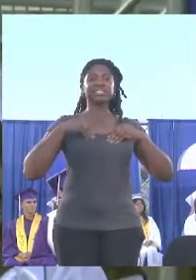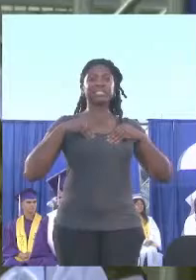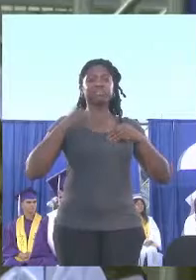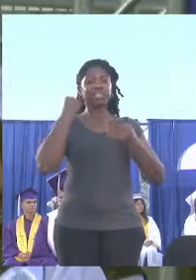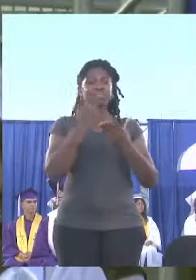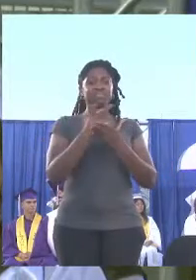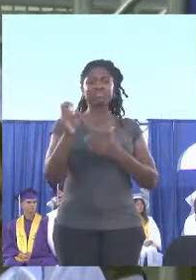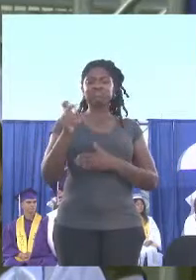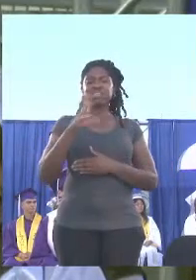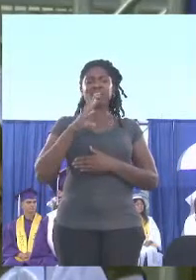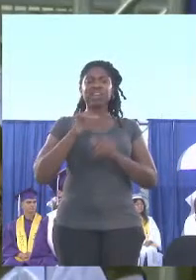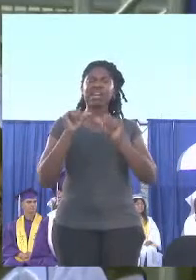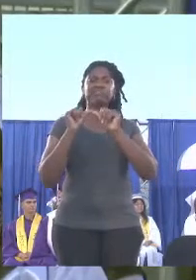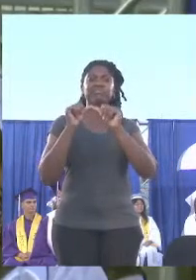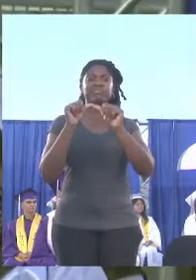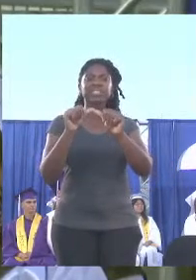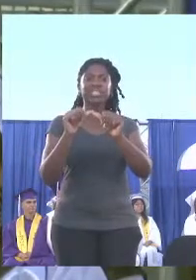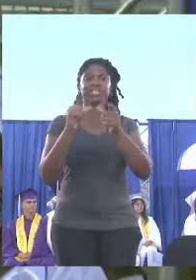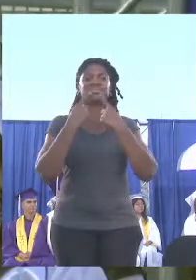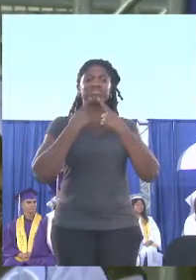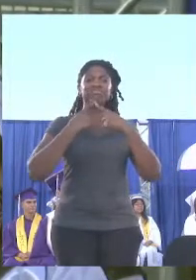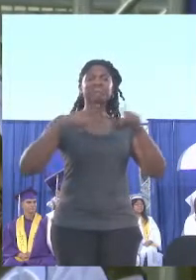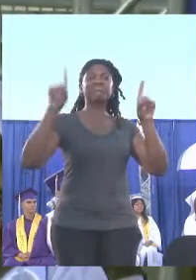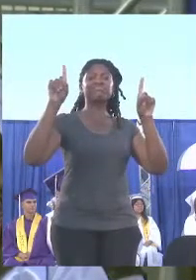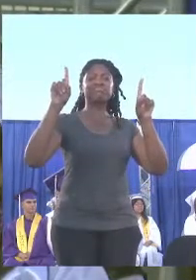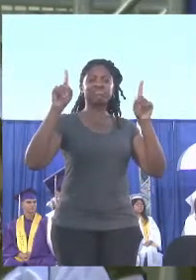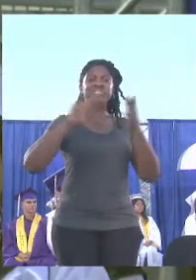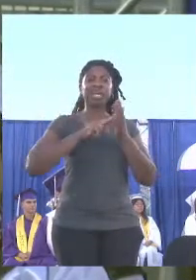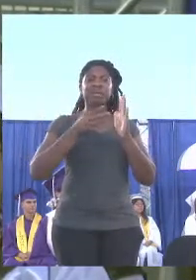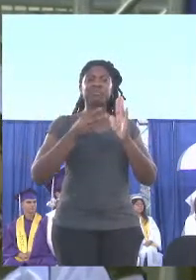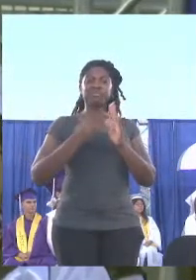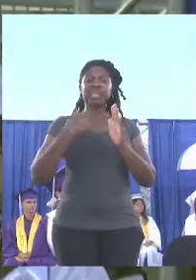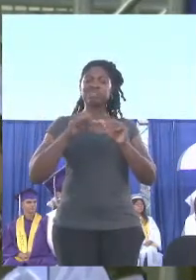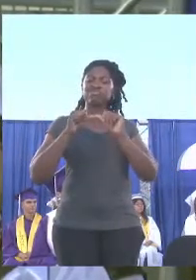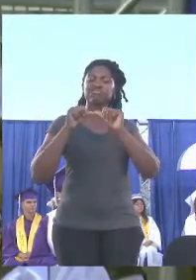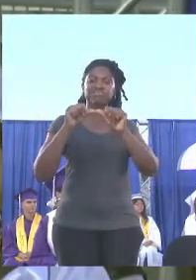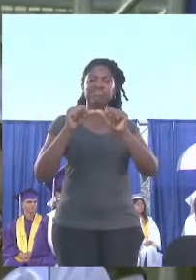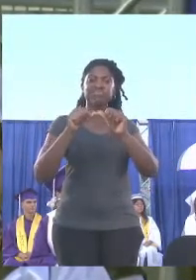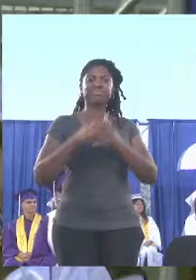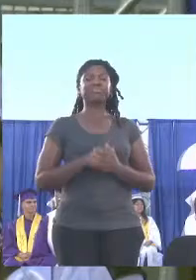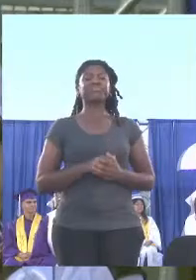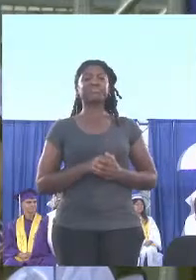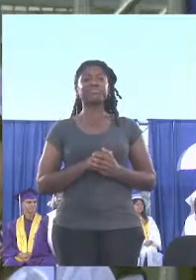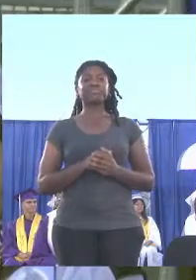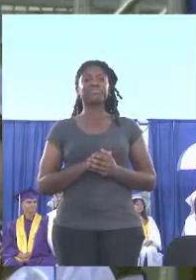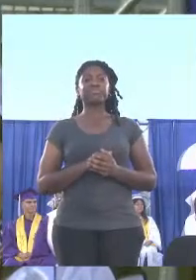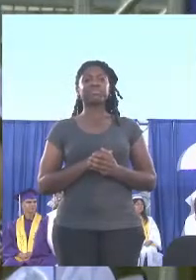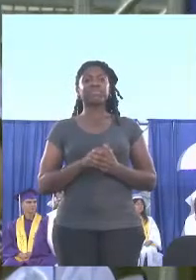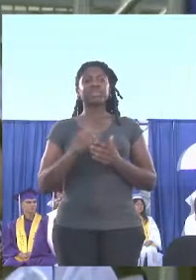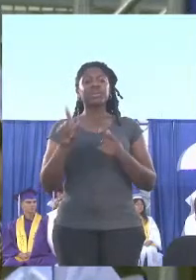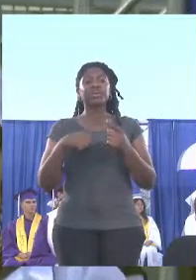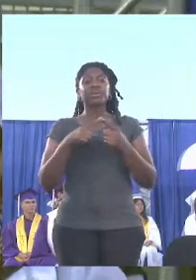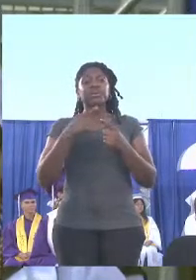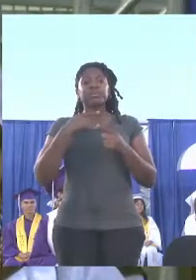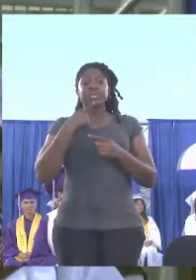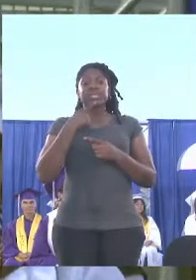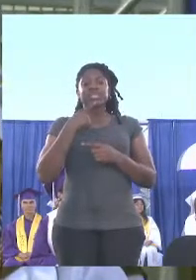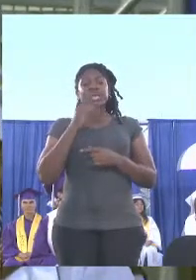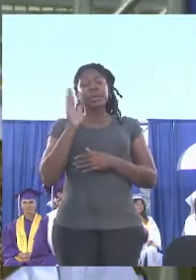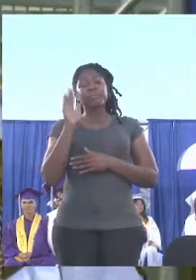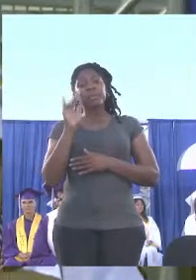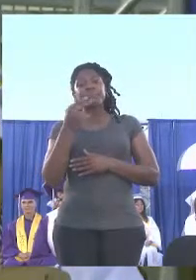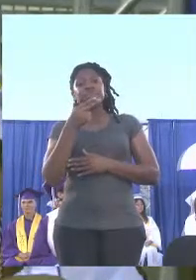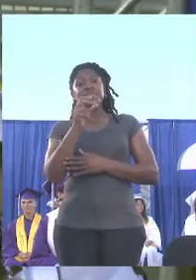stepping stone, and every triumph as a testament to our resilience. In closing, as we bid our farewell to the halls that have become our second